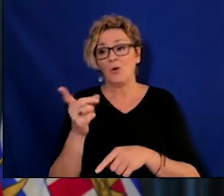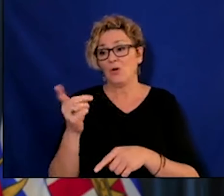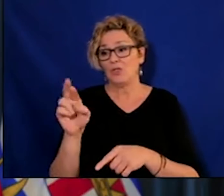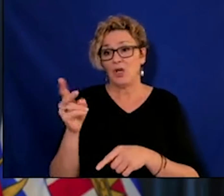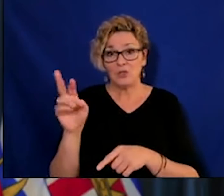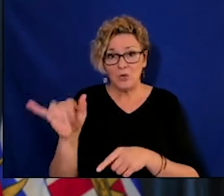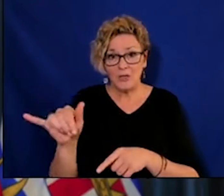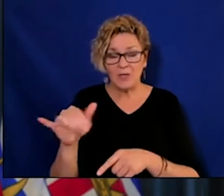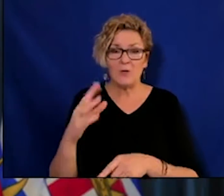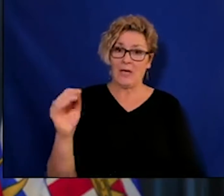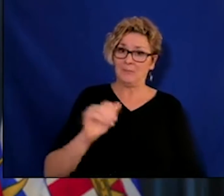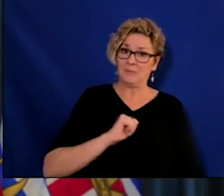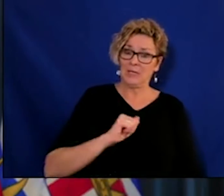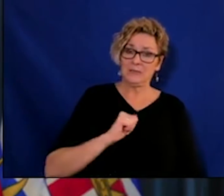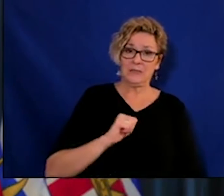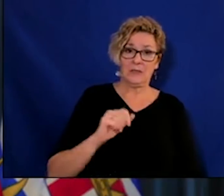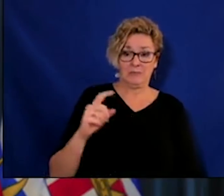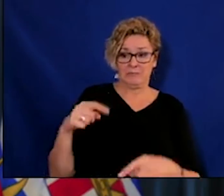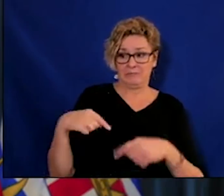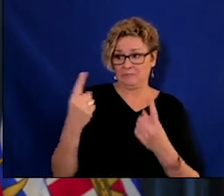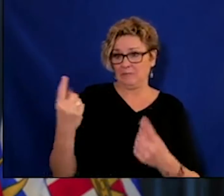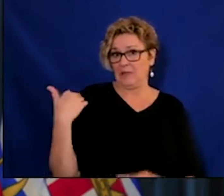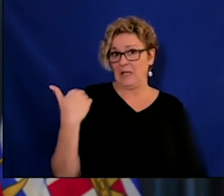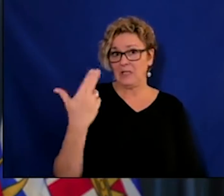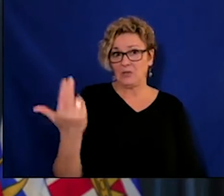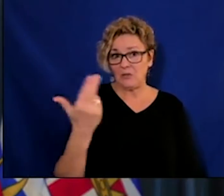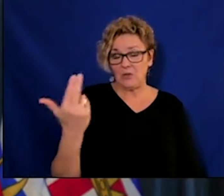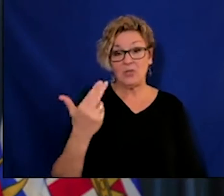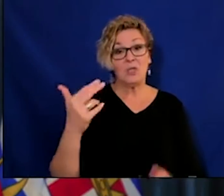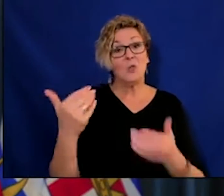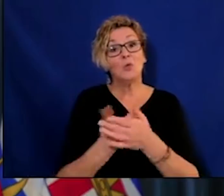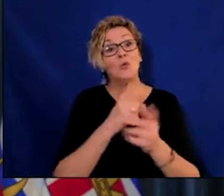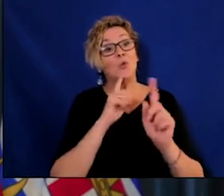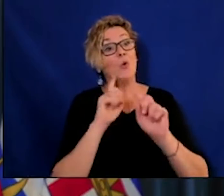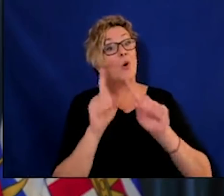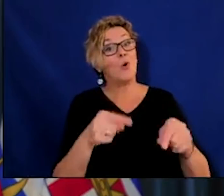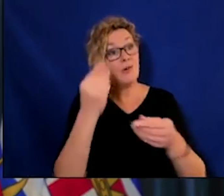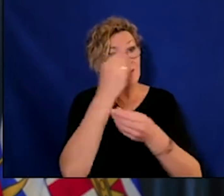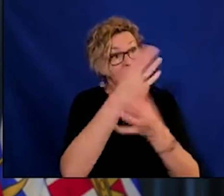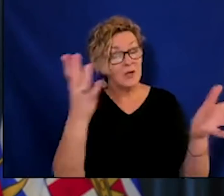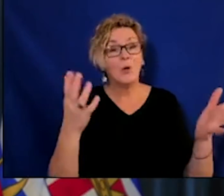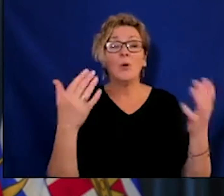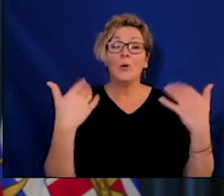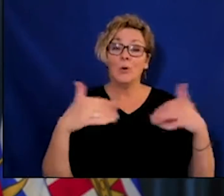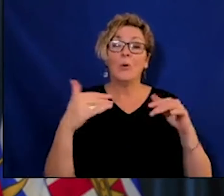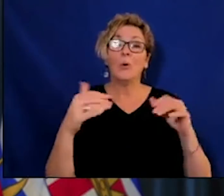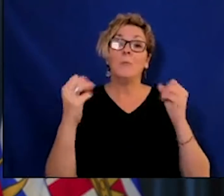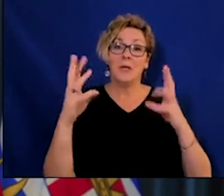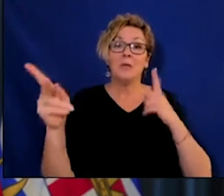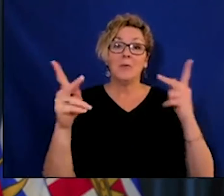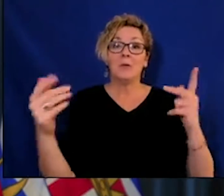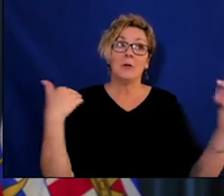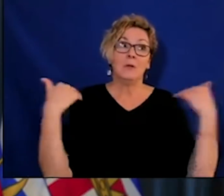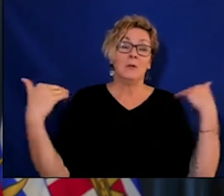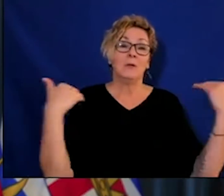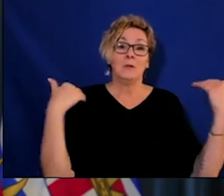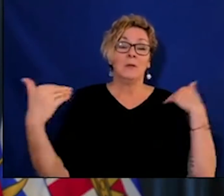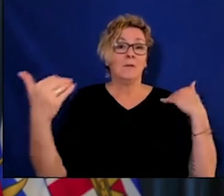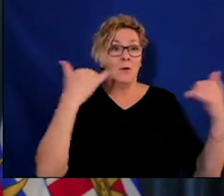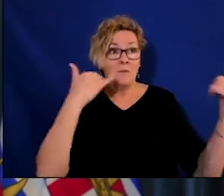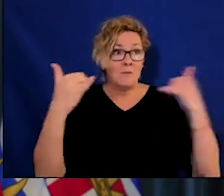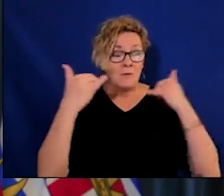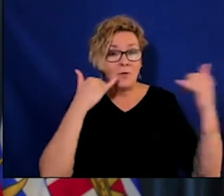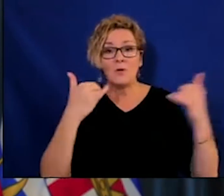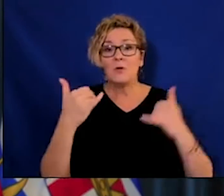Thursday. And I think, and I want everyone to know, that I think it's a good thing. I think that the fact that people have questions,